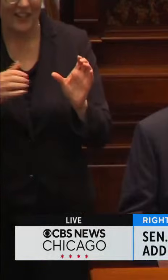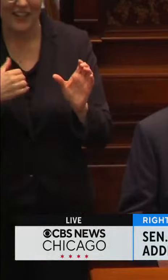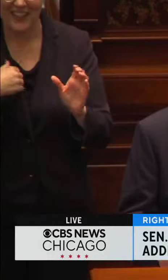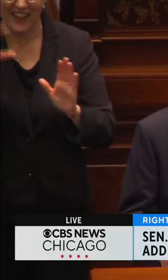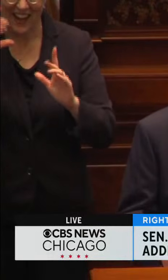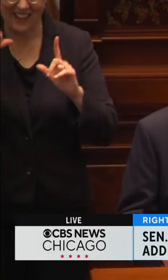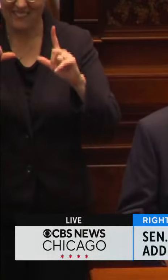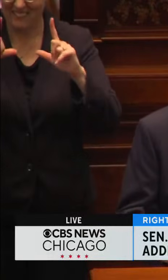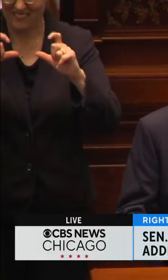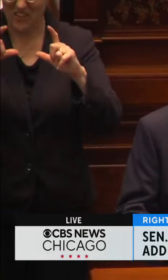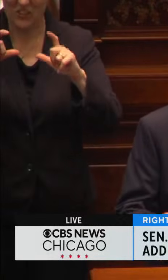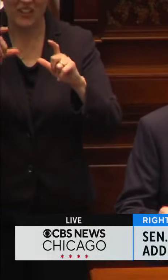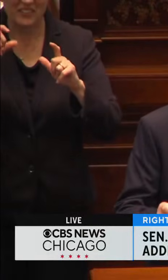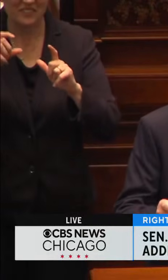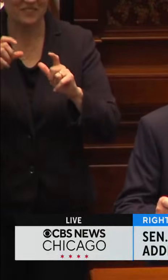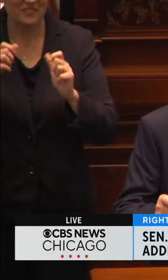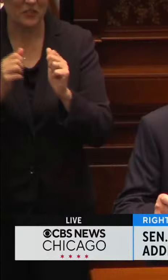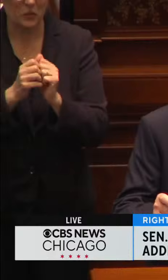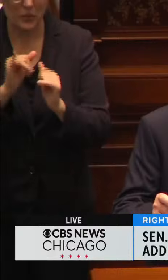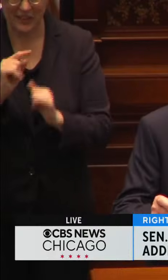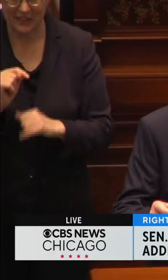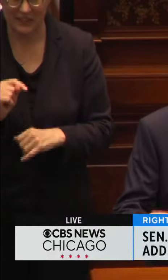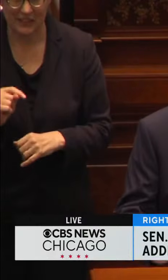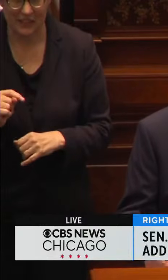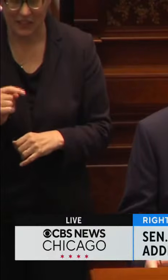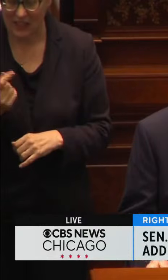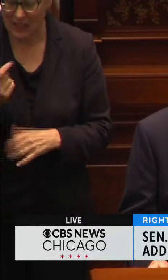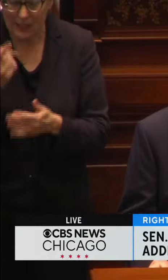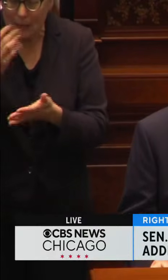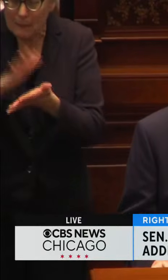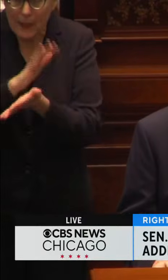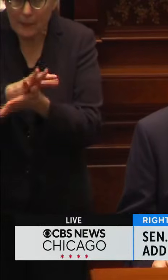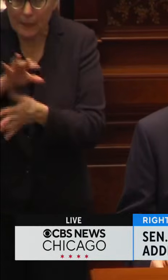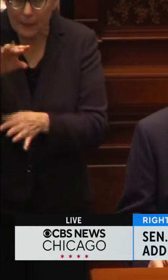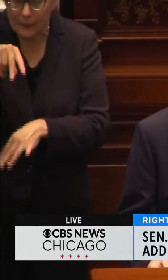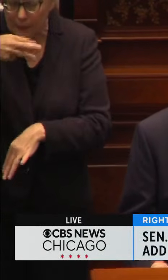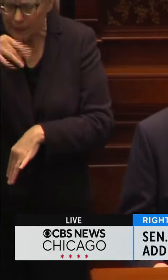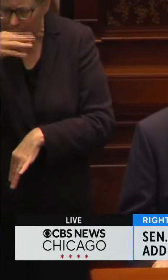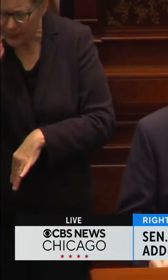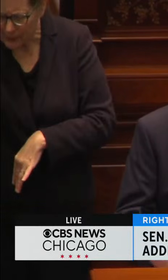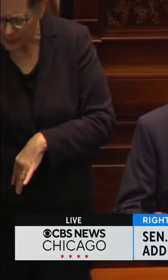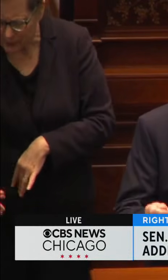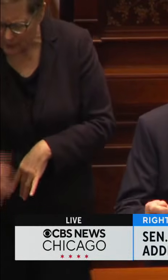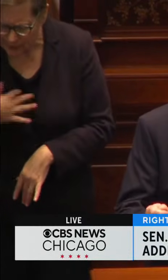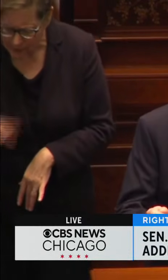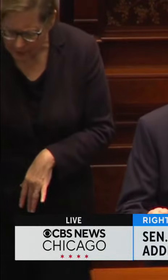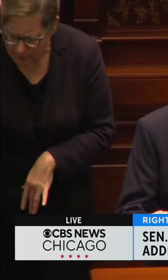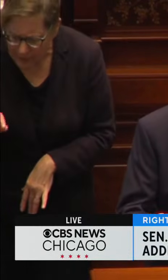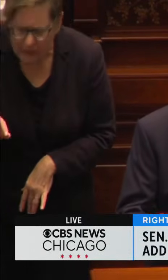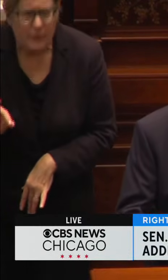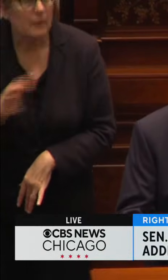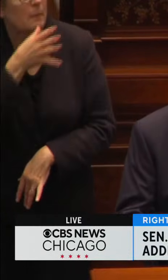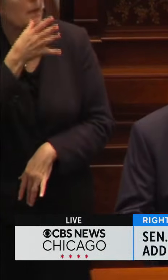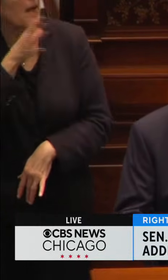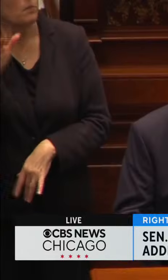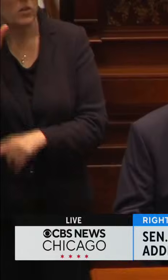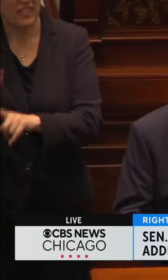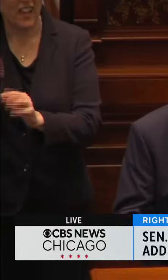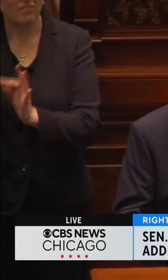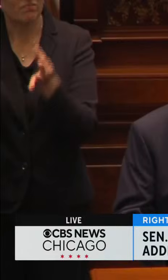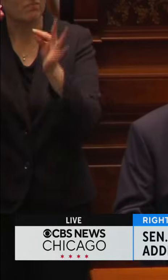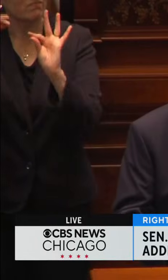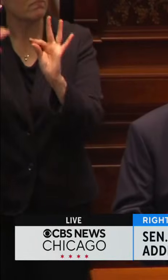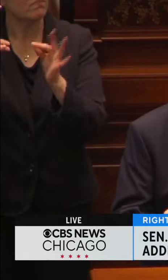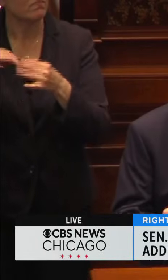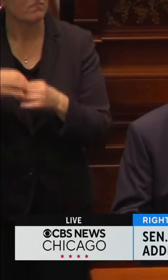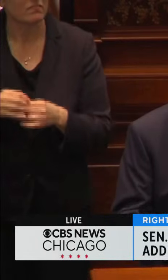her, and a little piece of paper flittered to the floor. I reached down and picked it up and I said, Mom, what's this? She